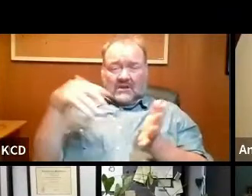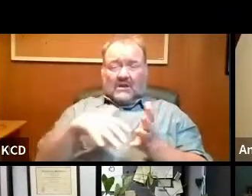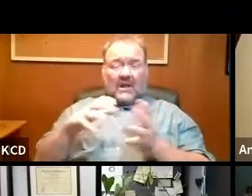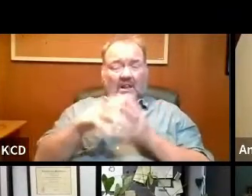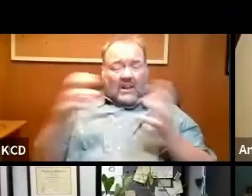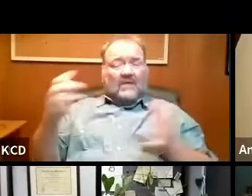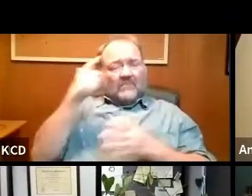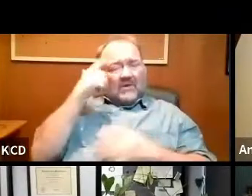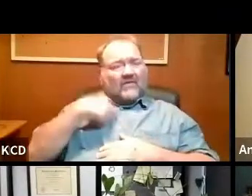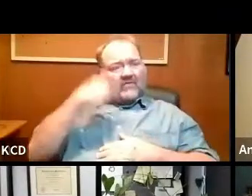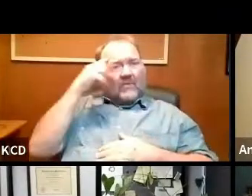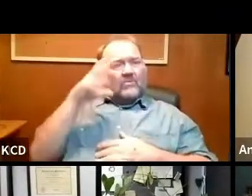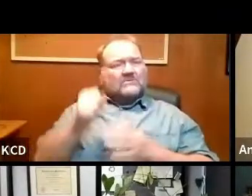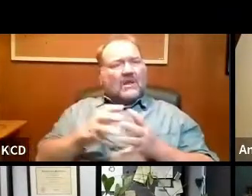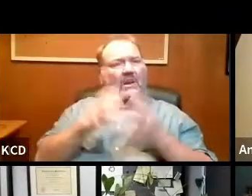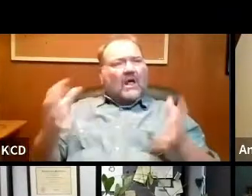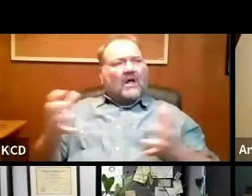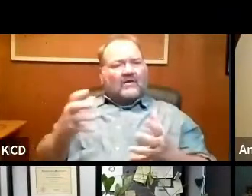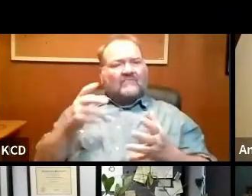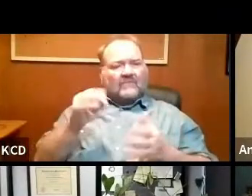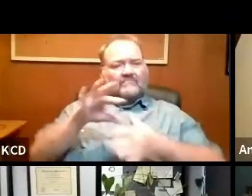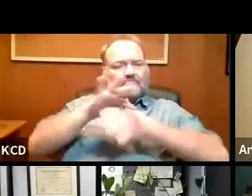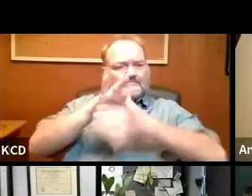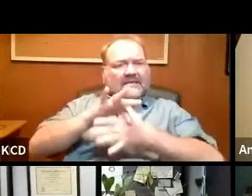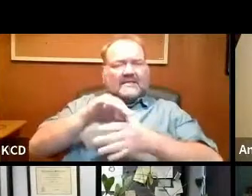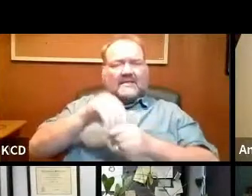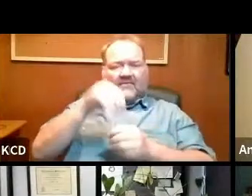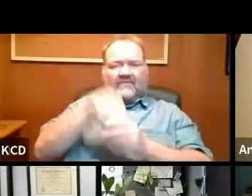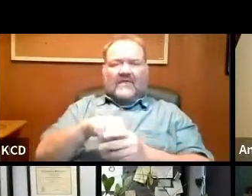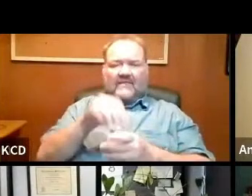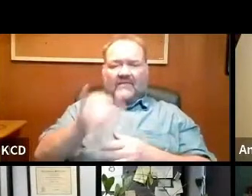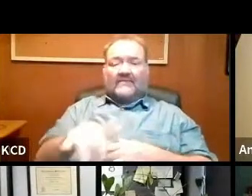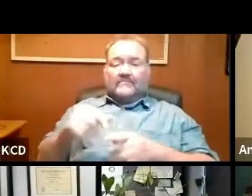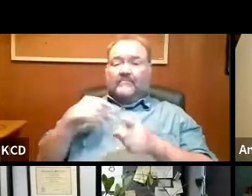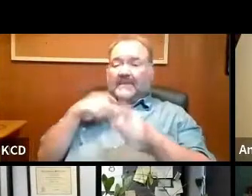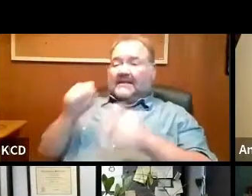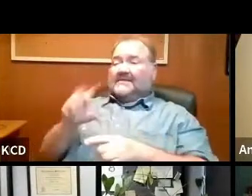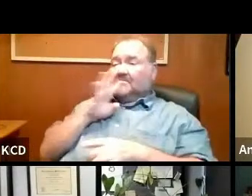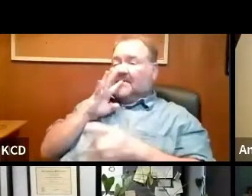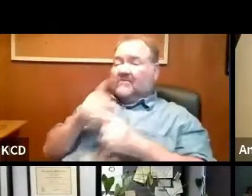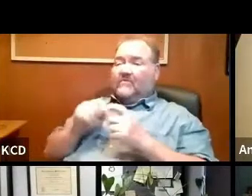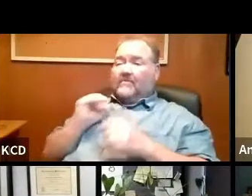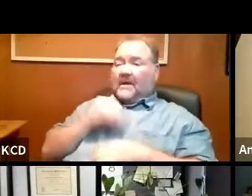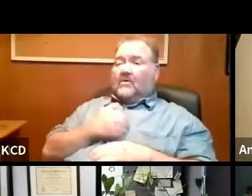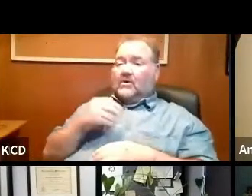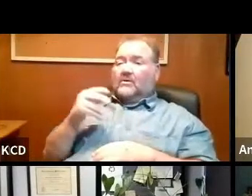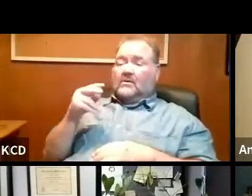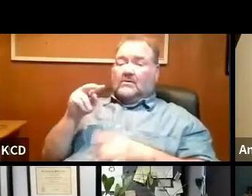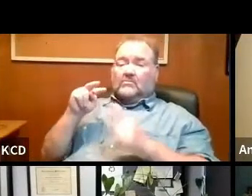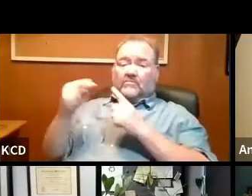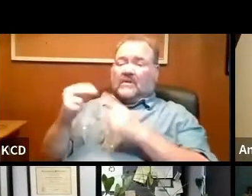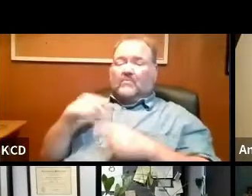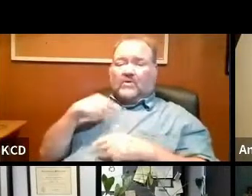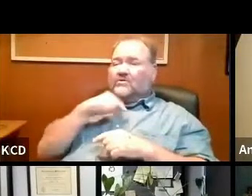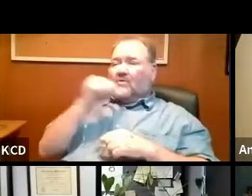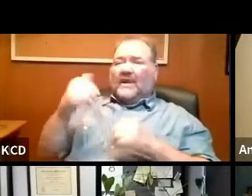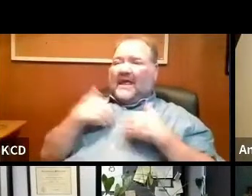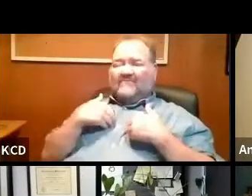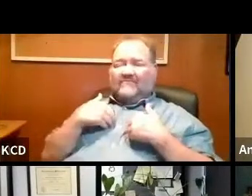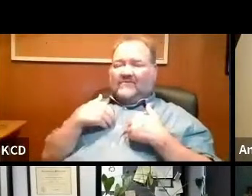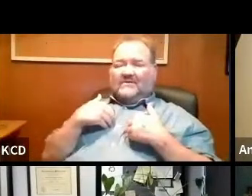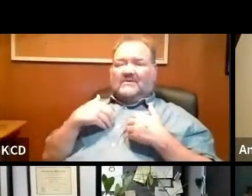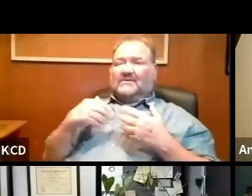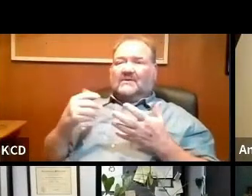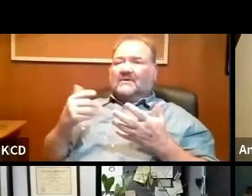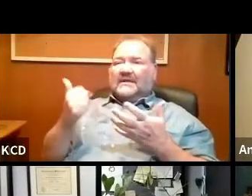bit because I thought there was a lot of meat in that. I can speak from our perspective. We don't have an economist on staff that could